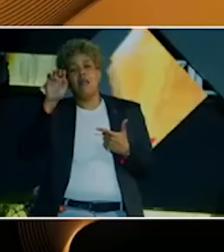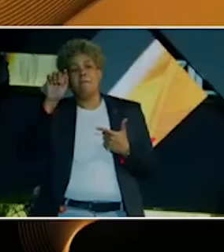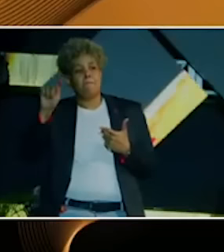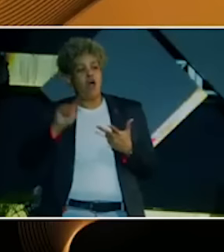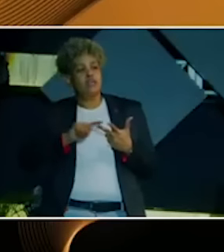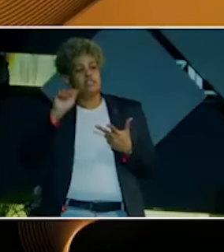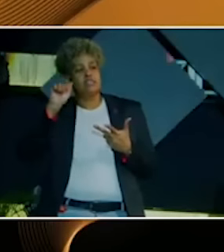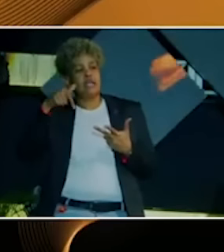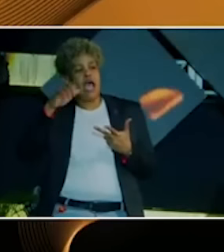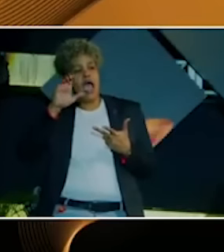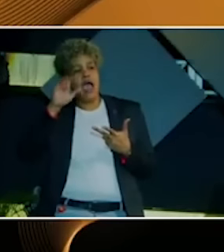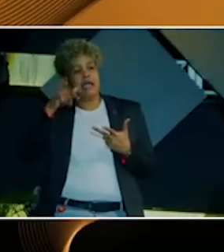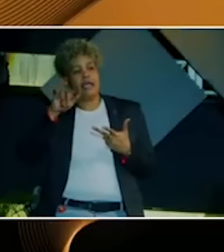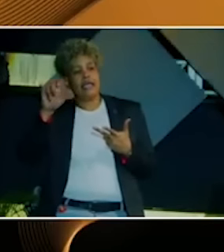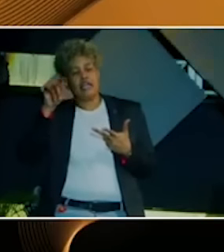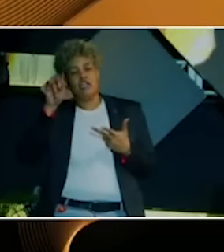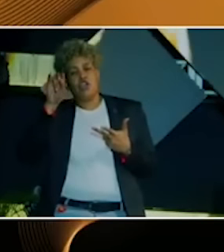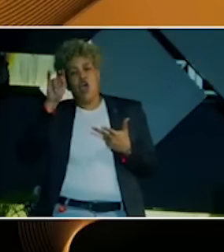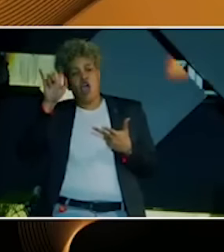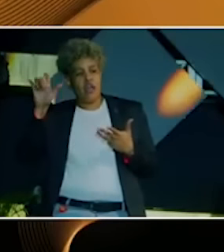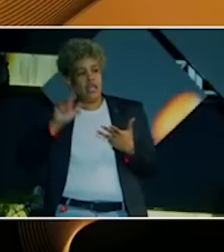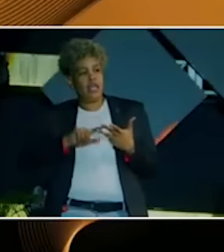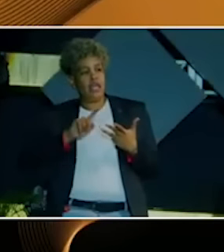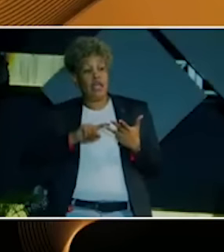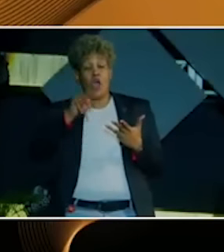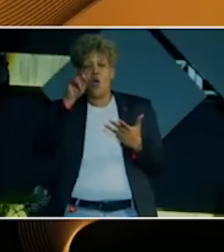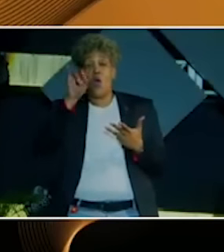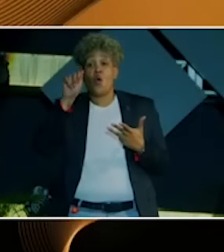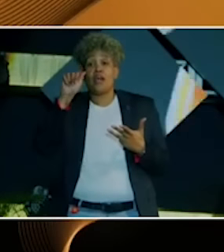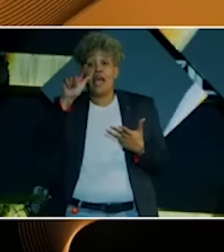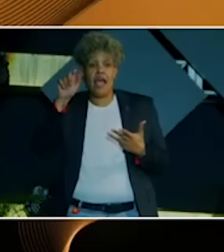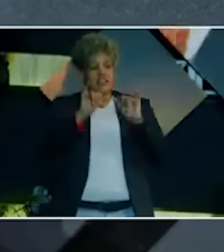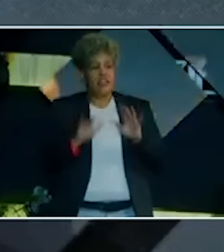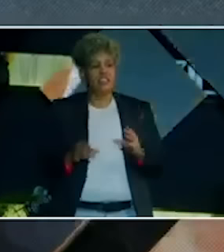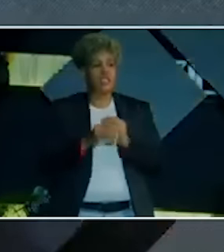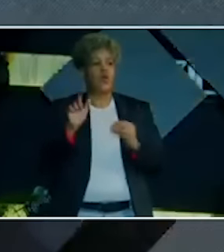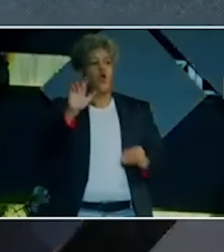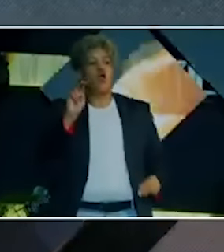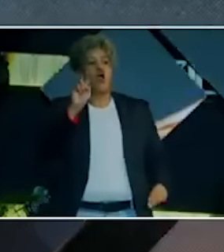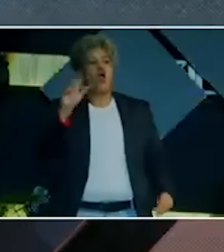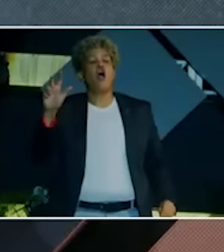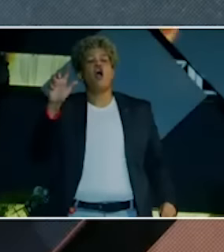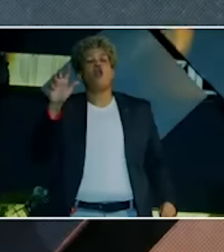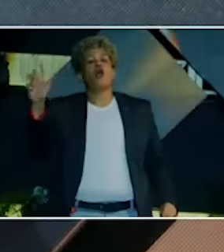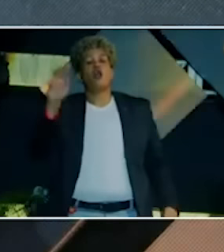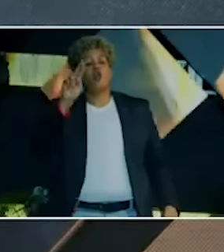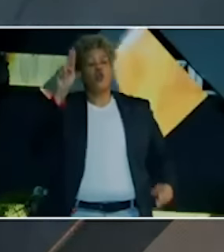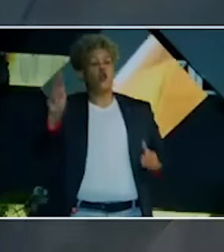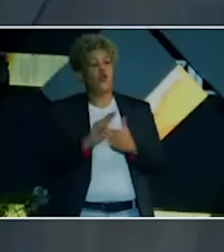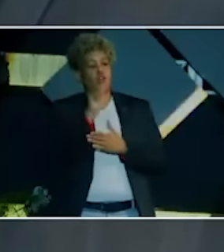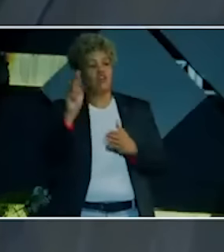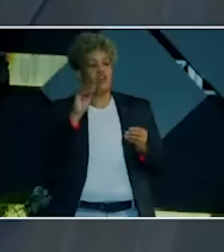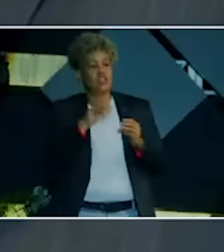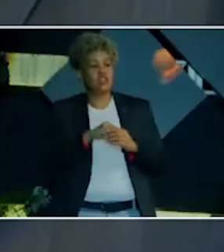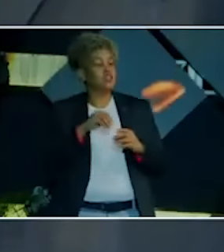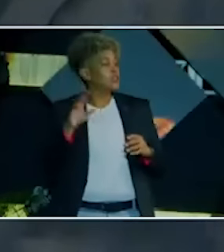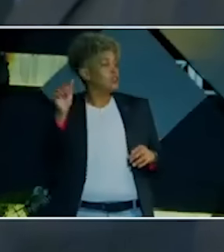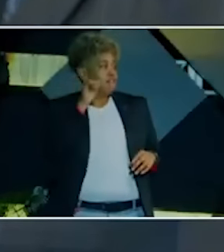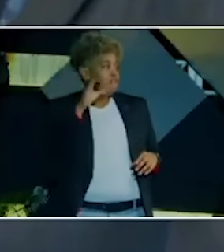youth serving organization, arts and culture, academics, leadership, journalism, social